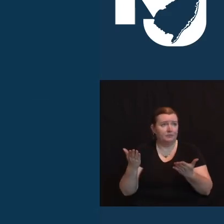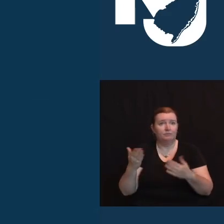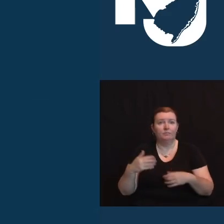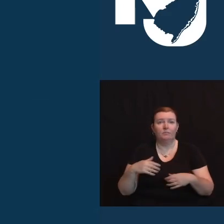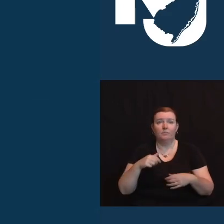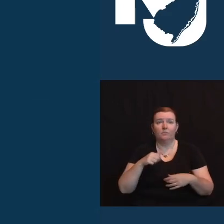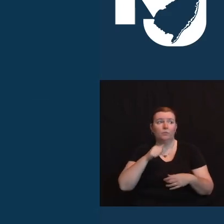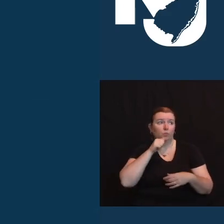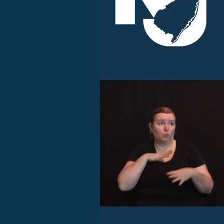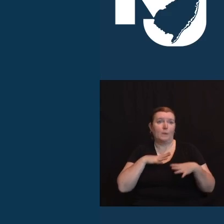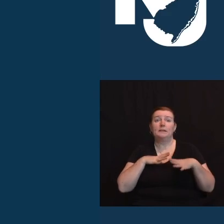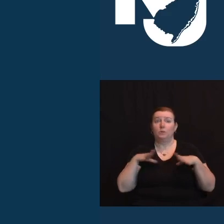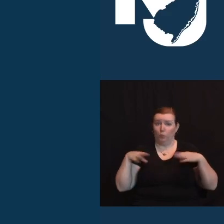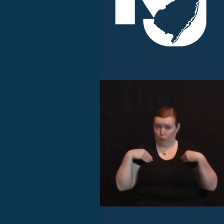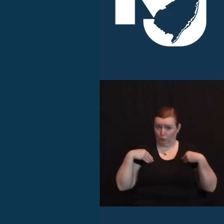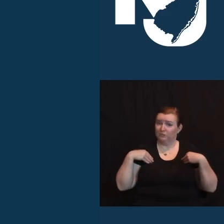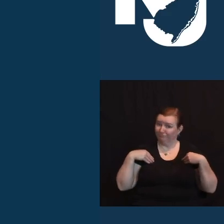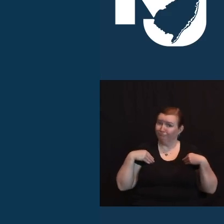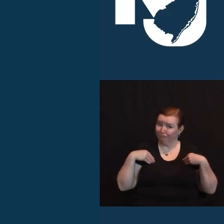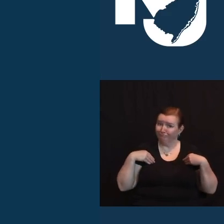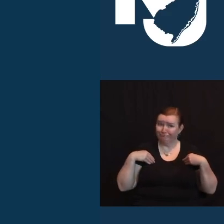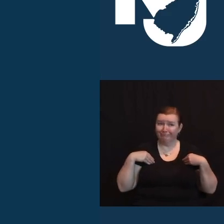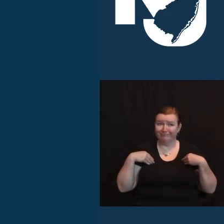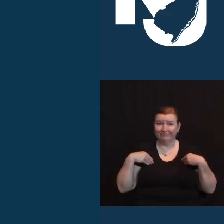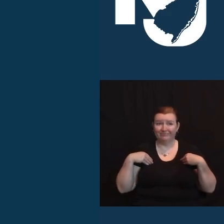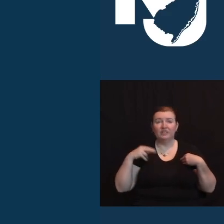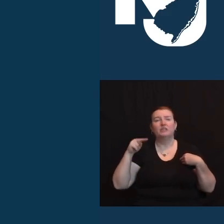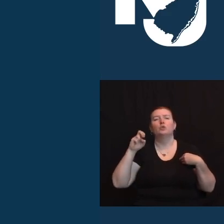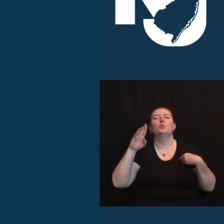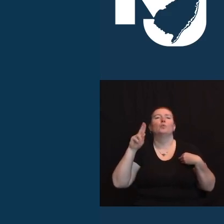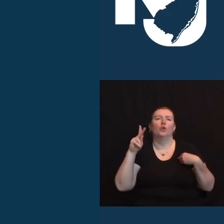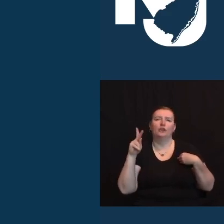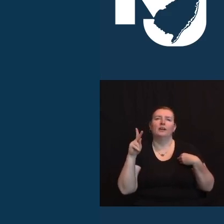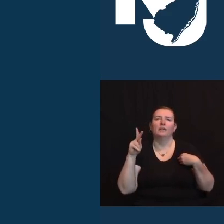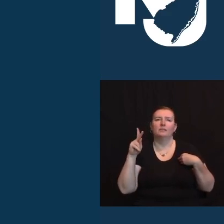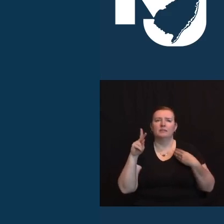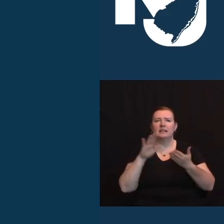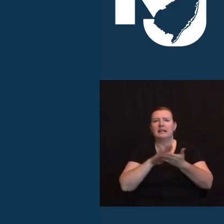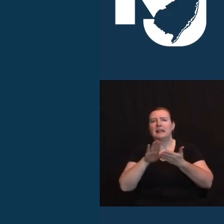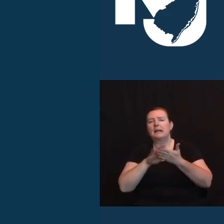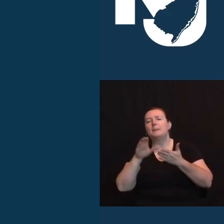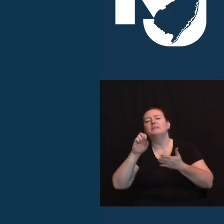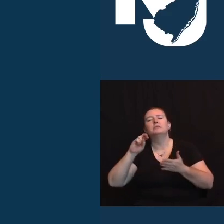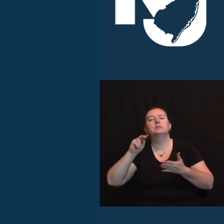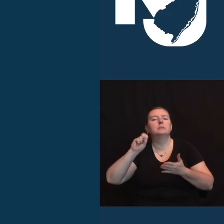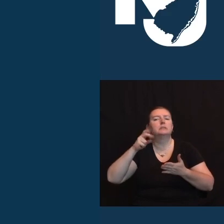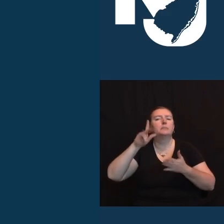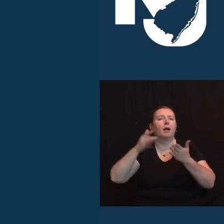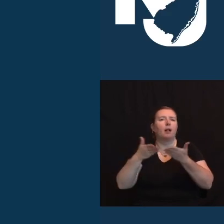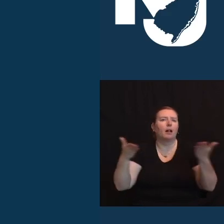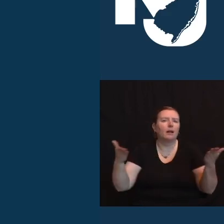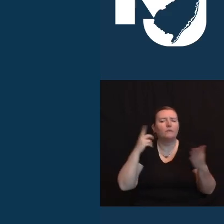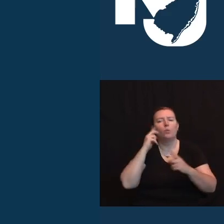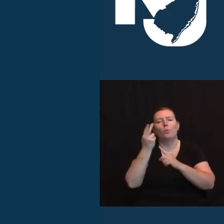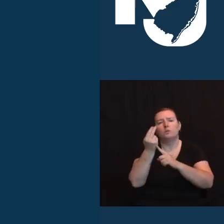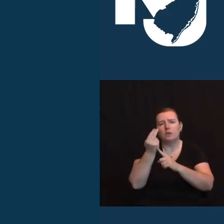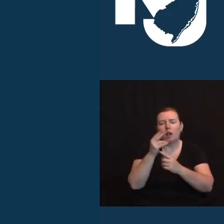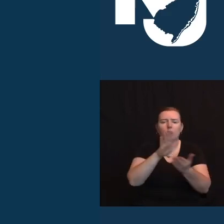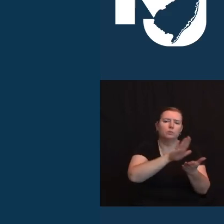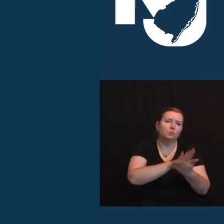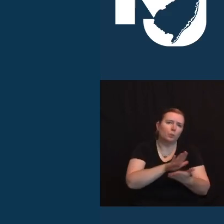Industries supplies maintenance and cleaning supplies to a host of commercial and educational customers. It is also one of the nation's